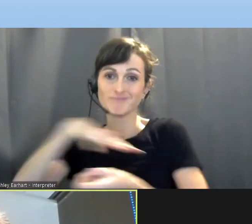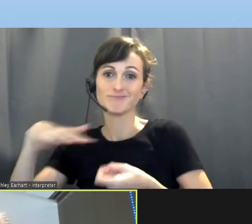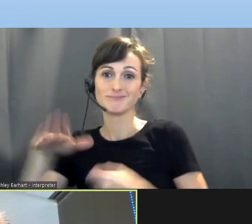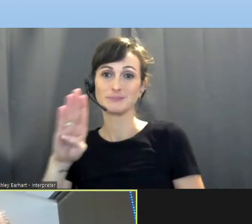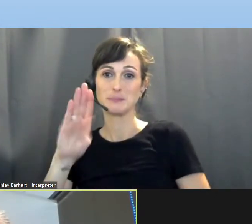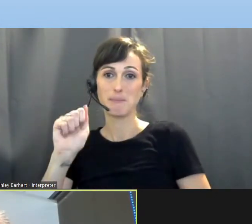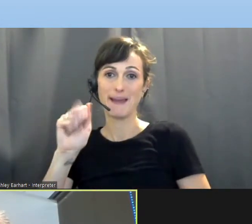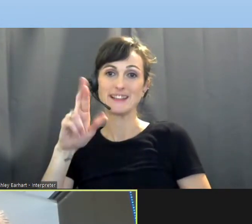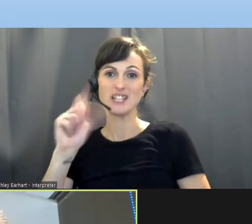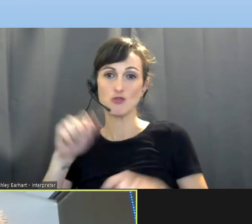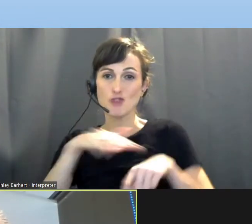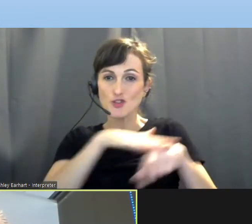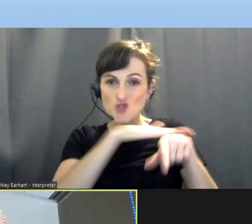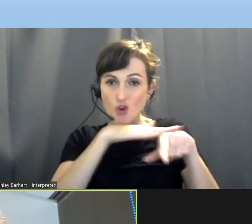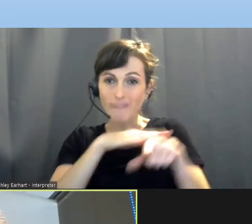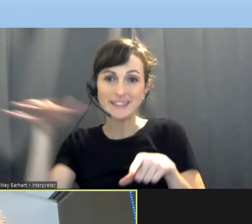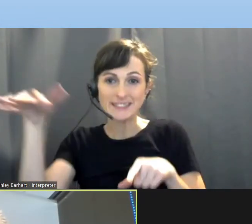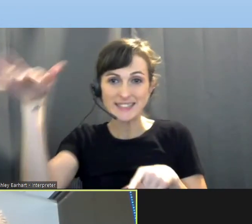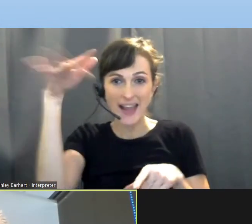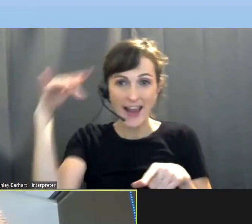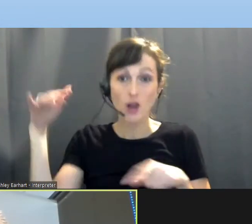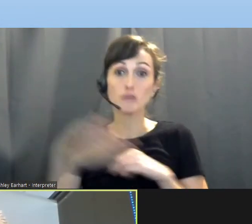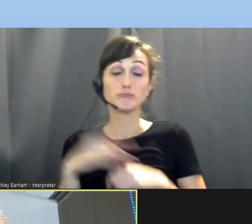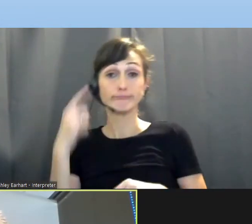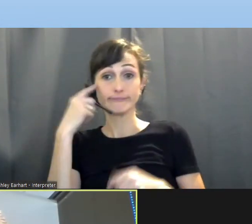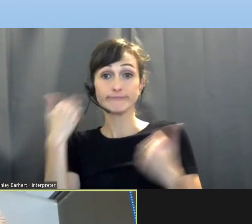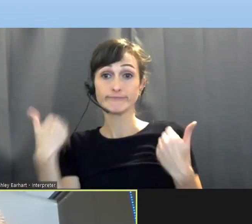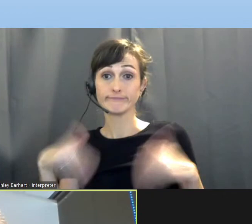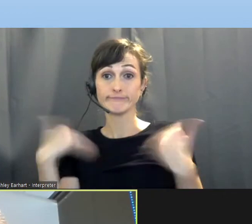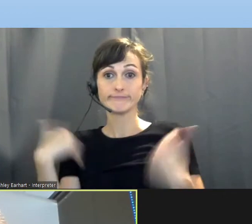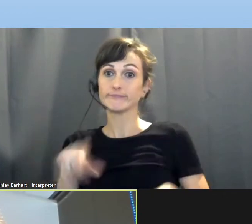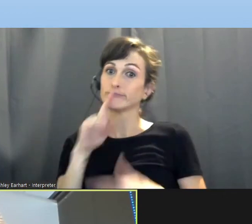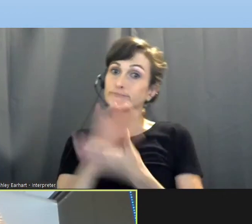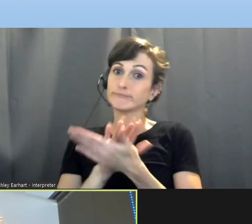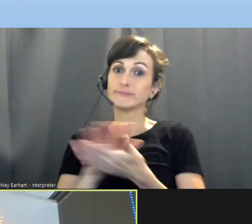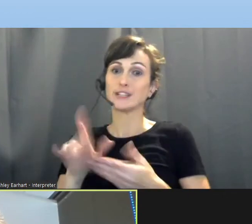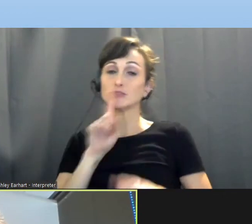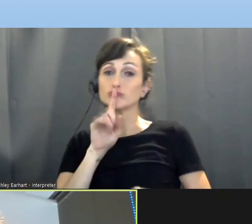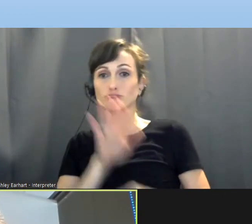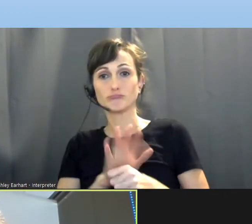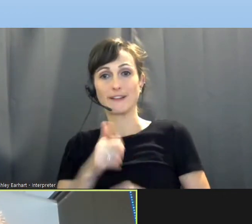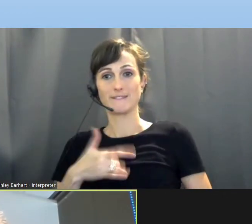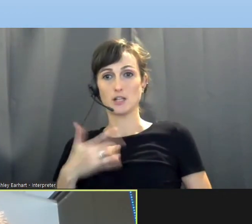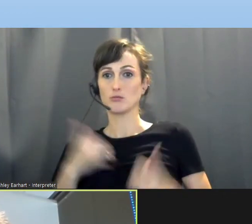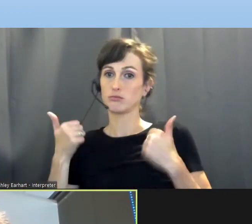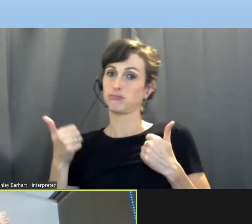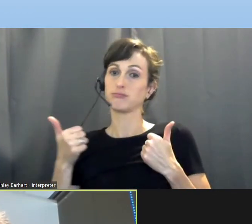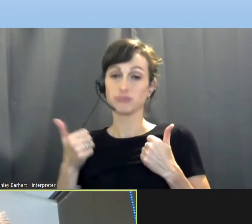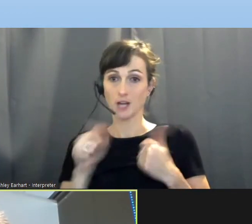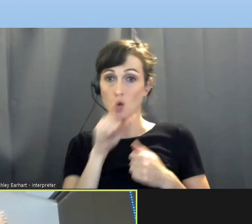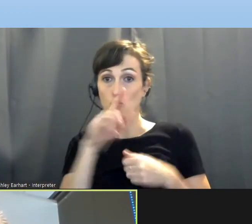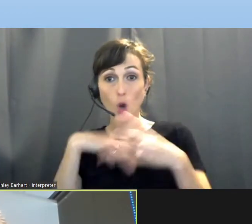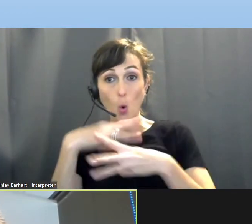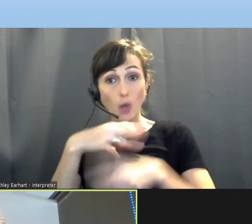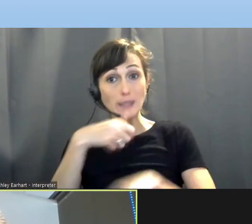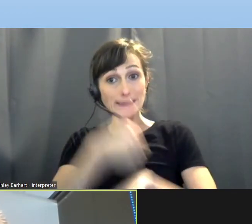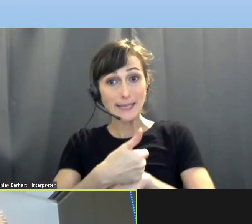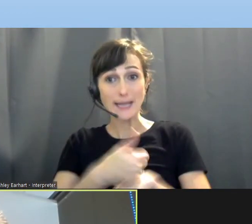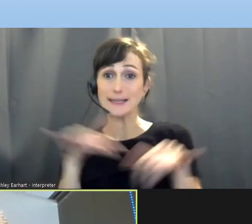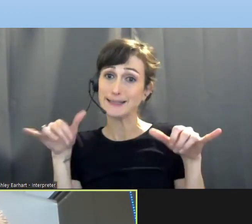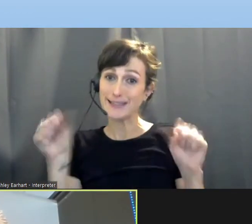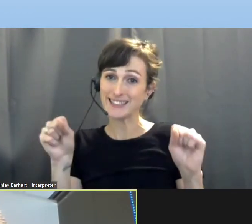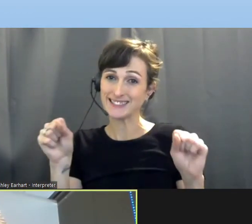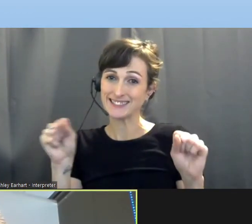bacterias. So it's I think a good, nice confirmation in real world settings that our technology